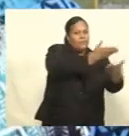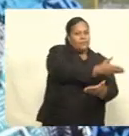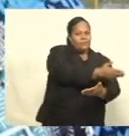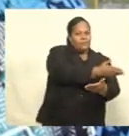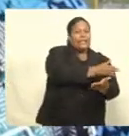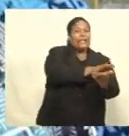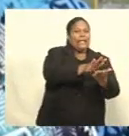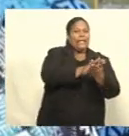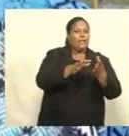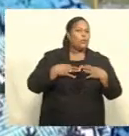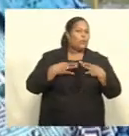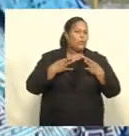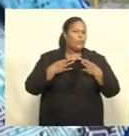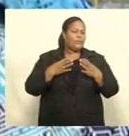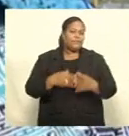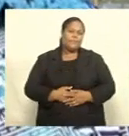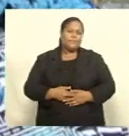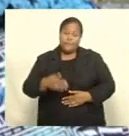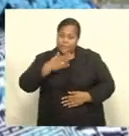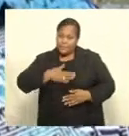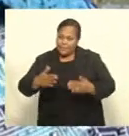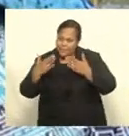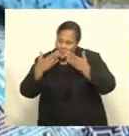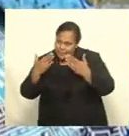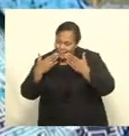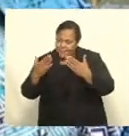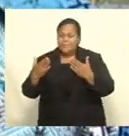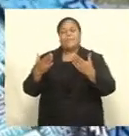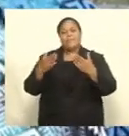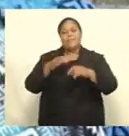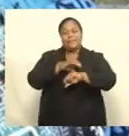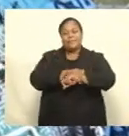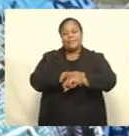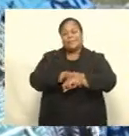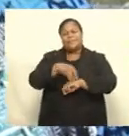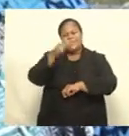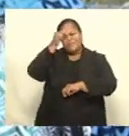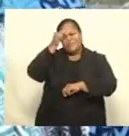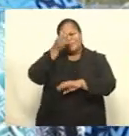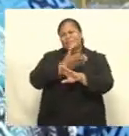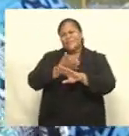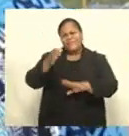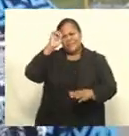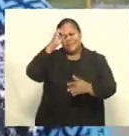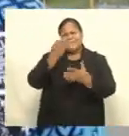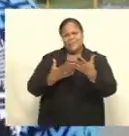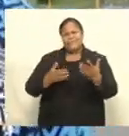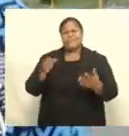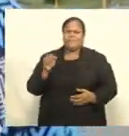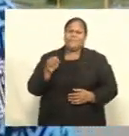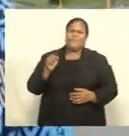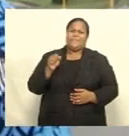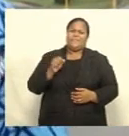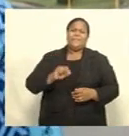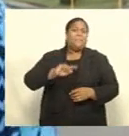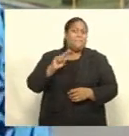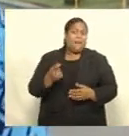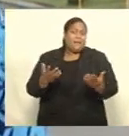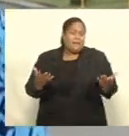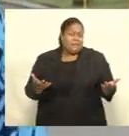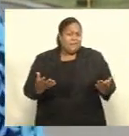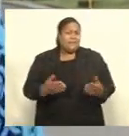I would like to commend the police. I know it's a totally new experience to most of us, but no,